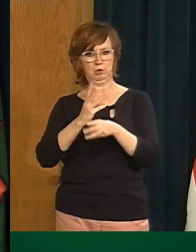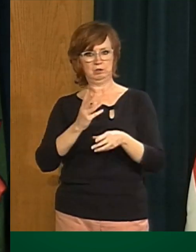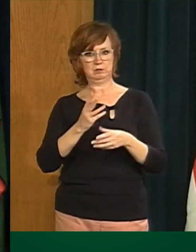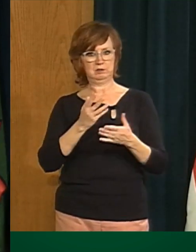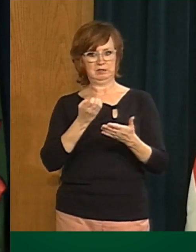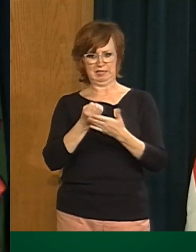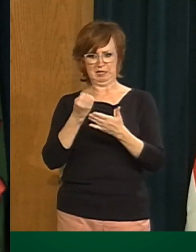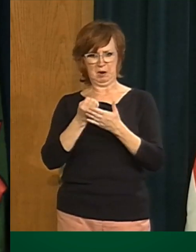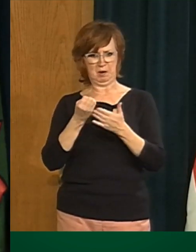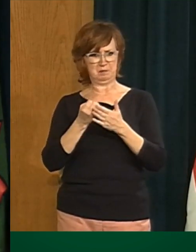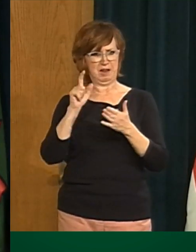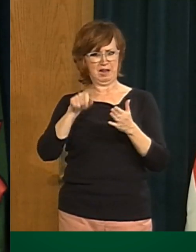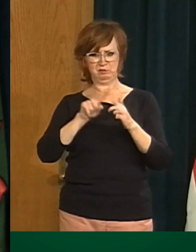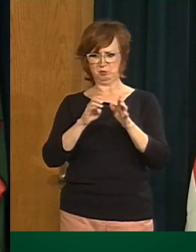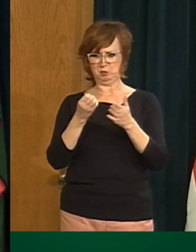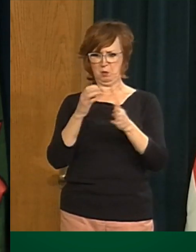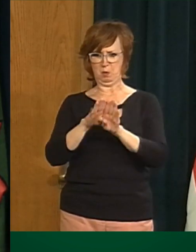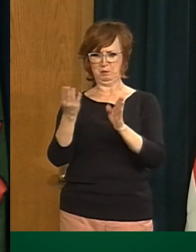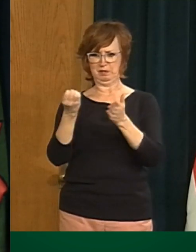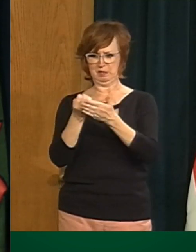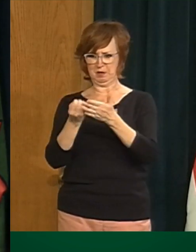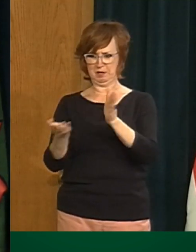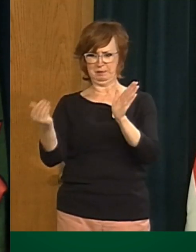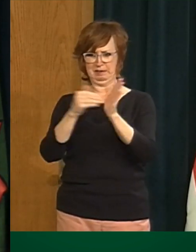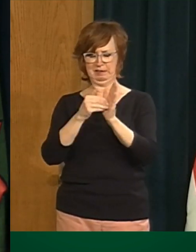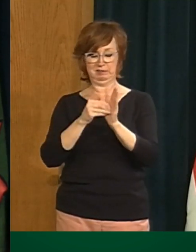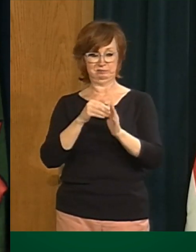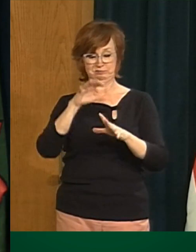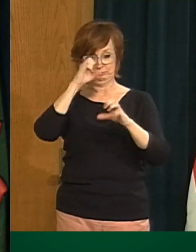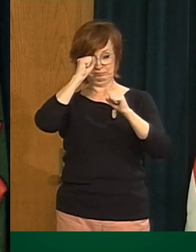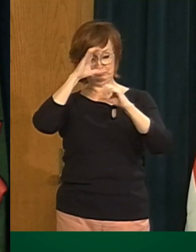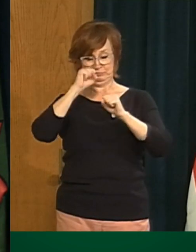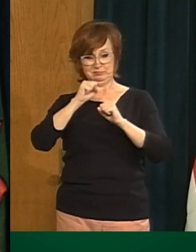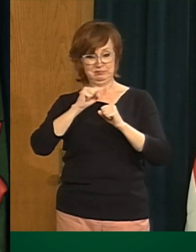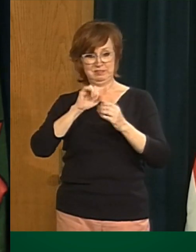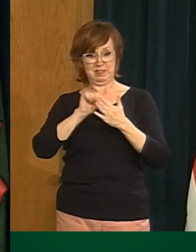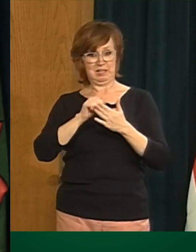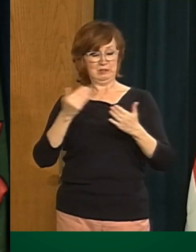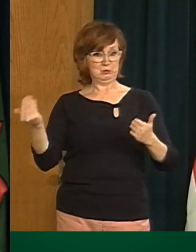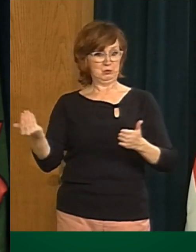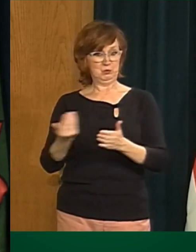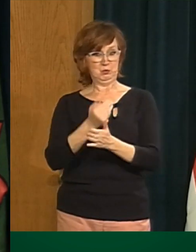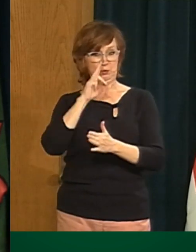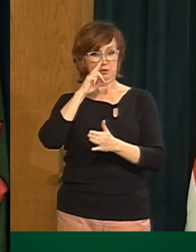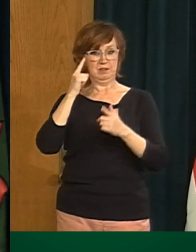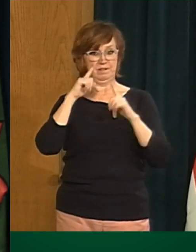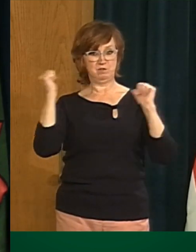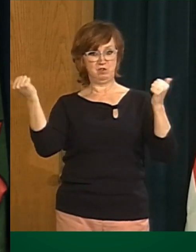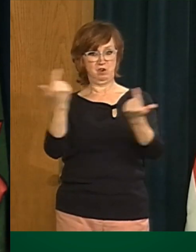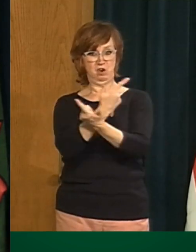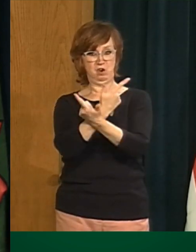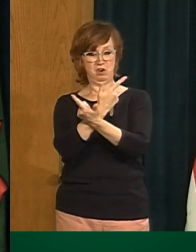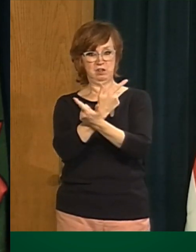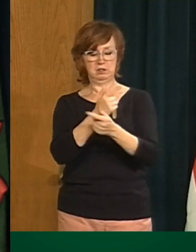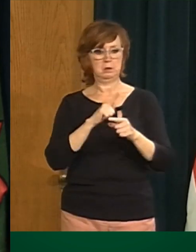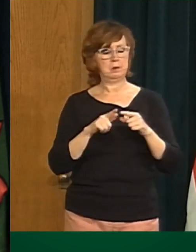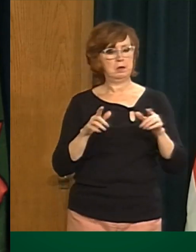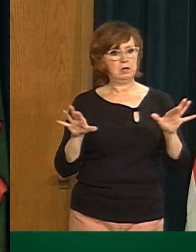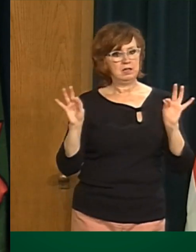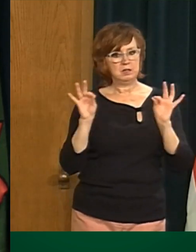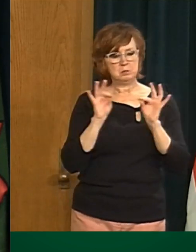ongoing consultation with sectors of the business to ensure that they are providing the safest service, or providing their goods in the safest